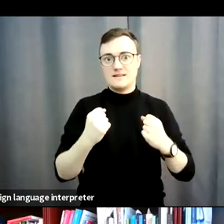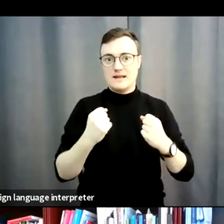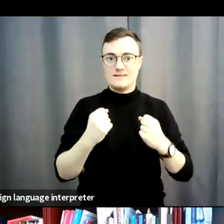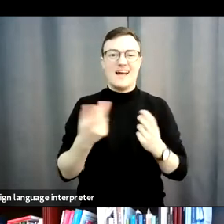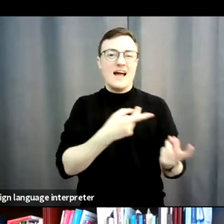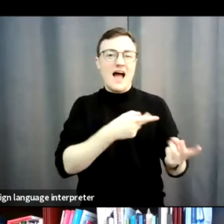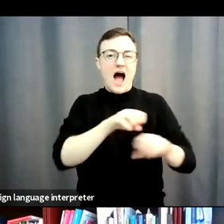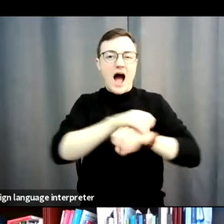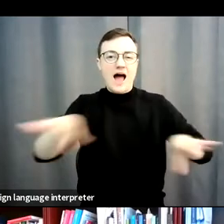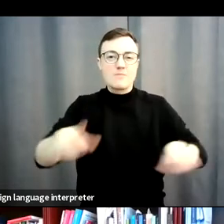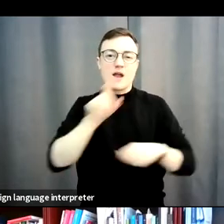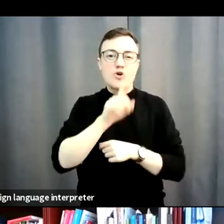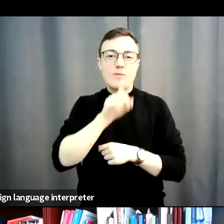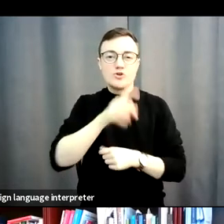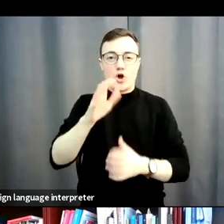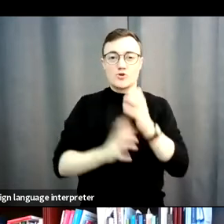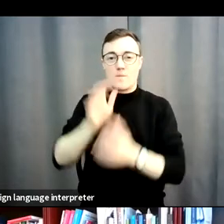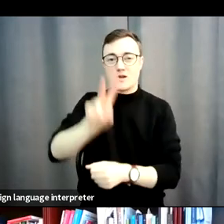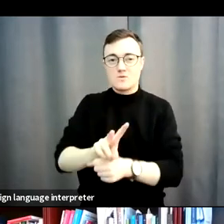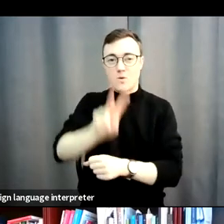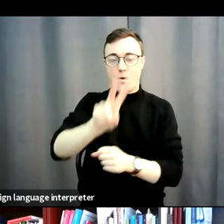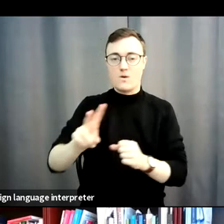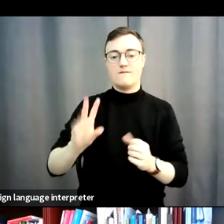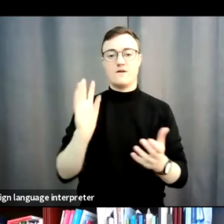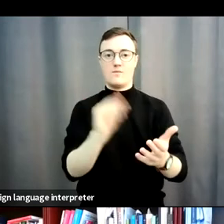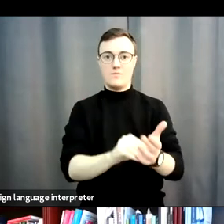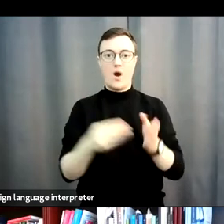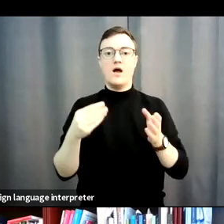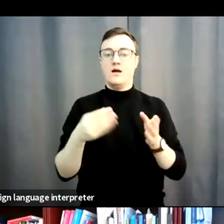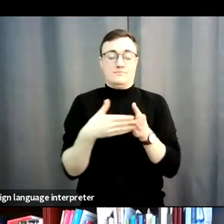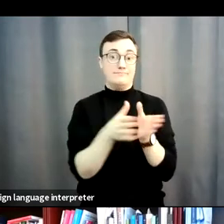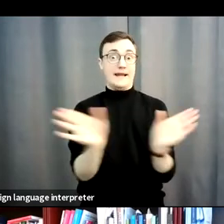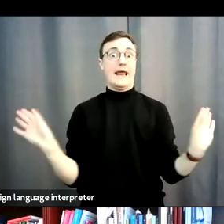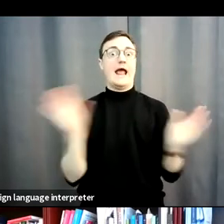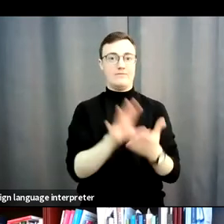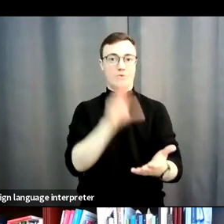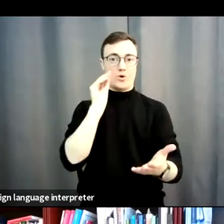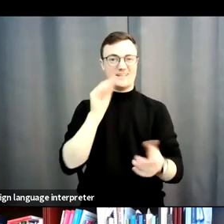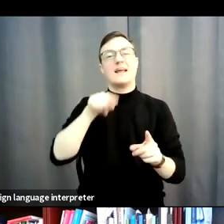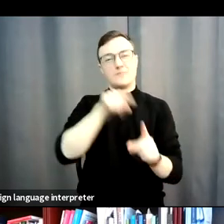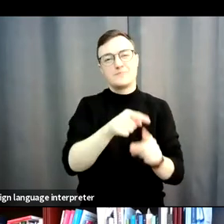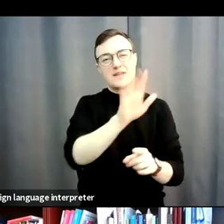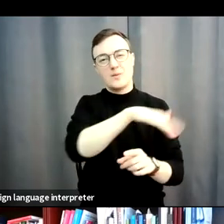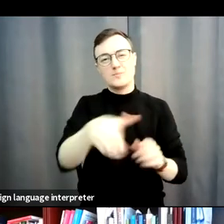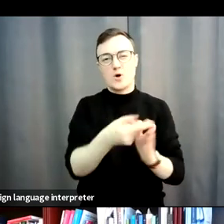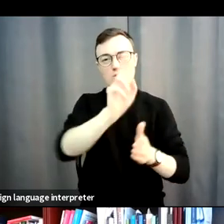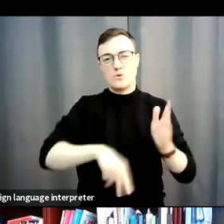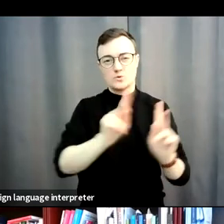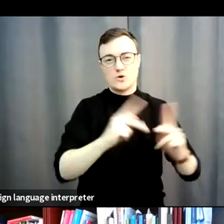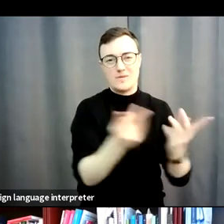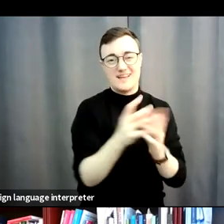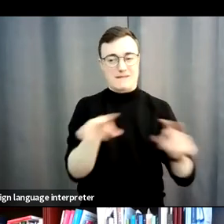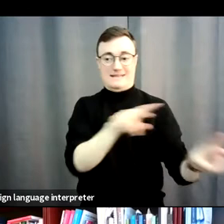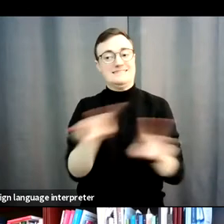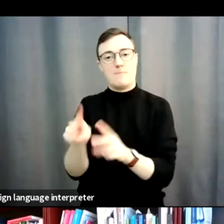comment number 12 says that a wide interpretation, this is the CRC committee, but it would be the same for the